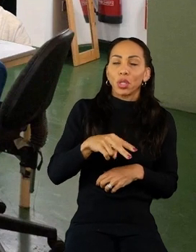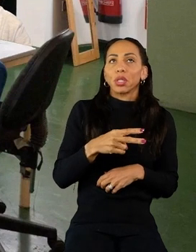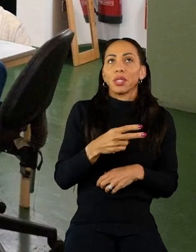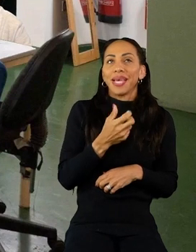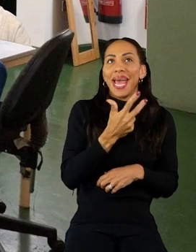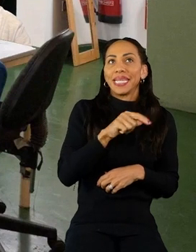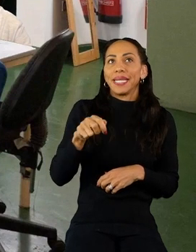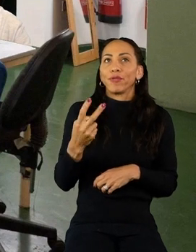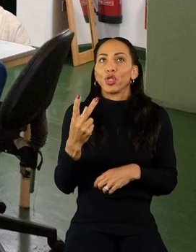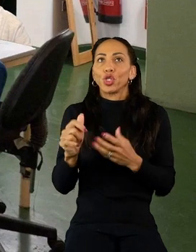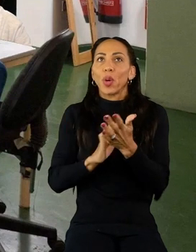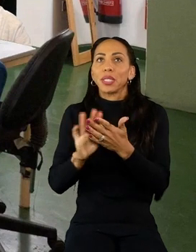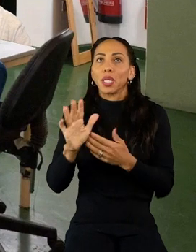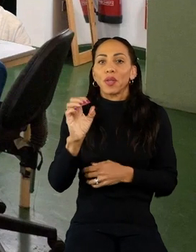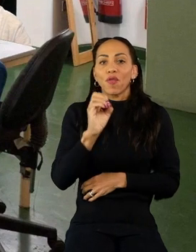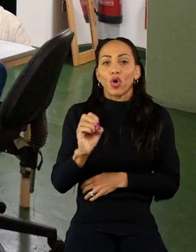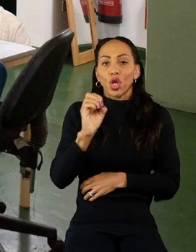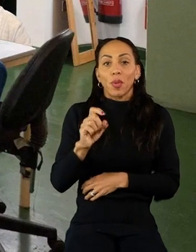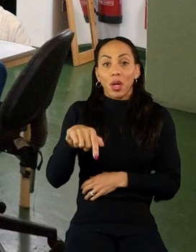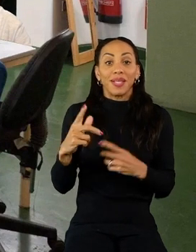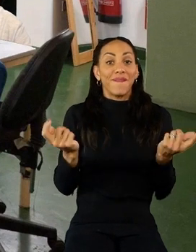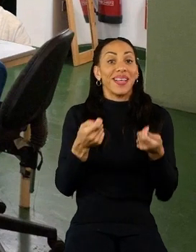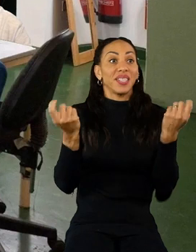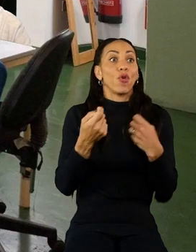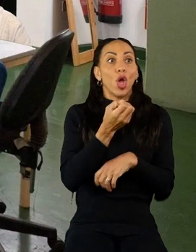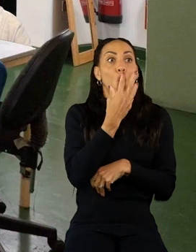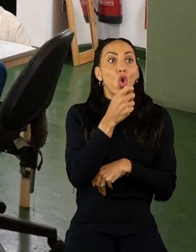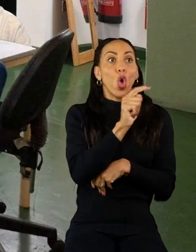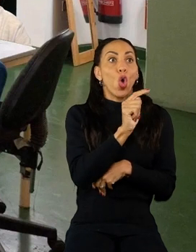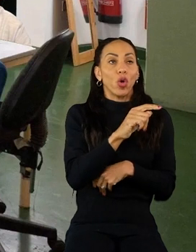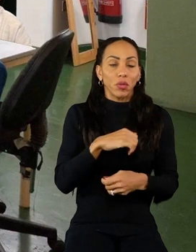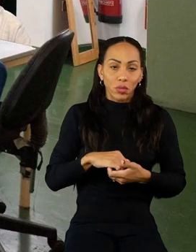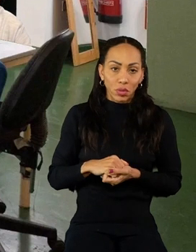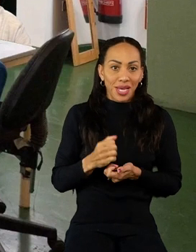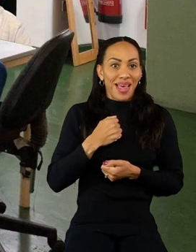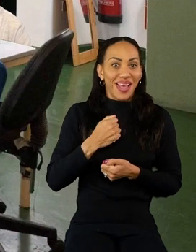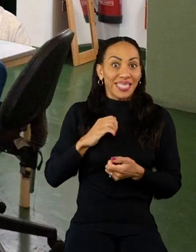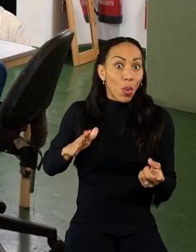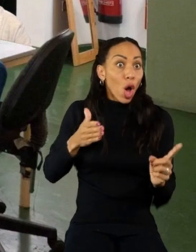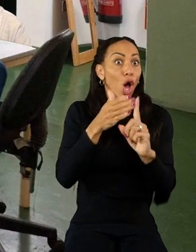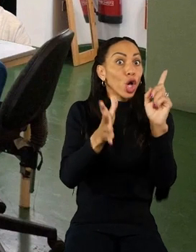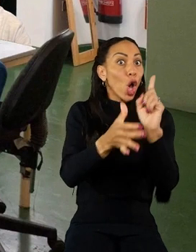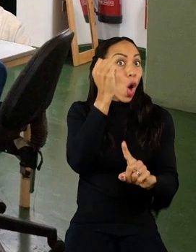workshop today, is to think about if we want to get to, I think it's 18th to the 21st of October